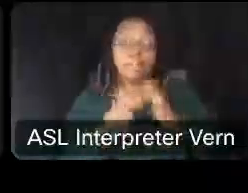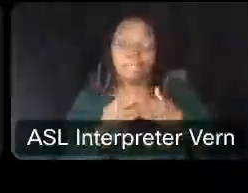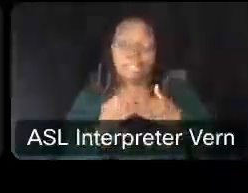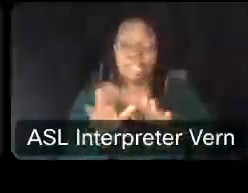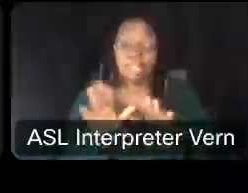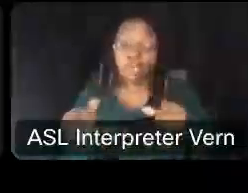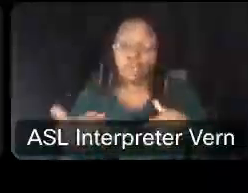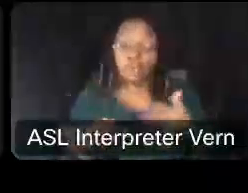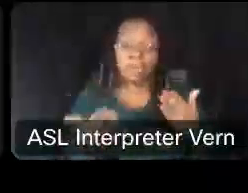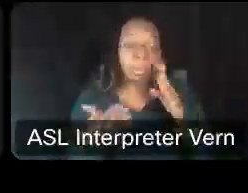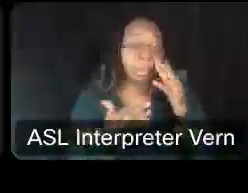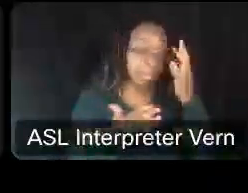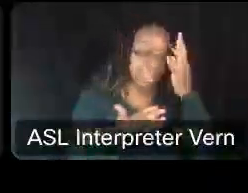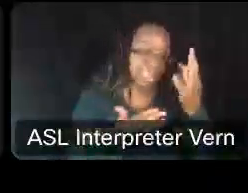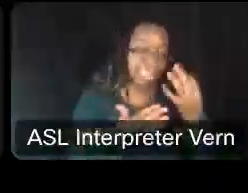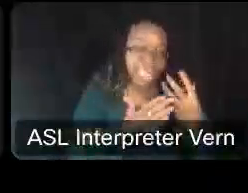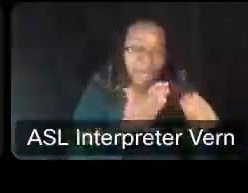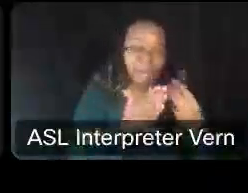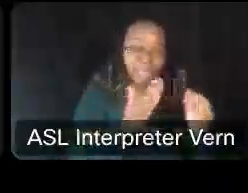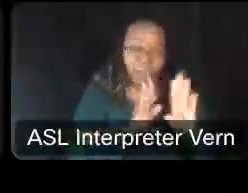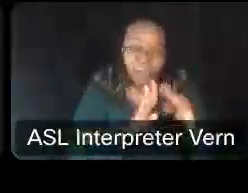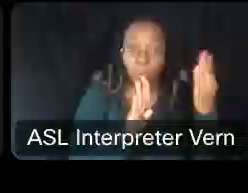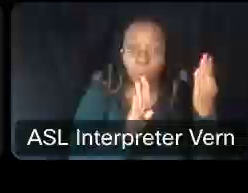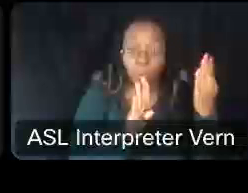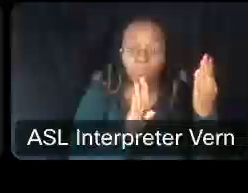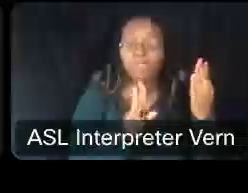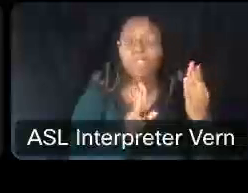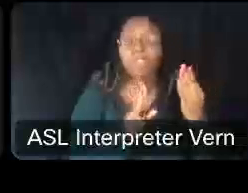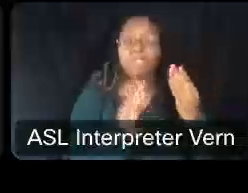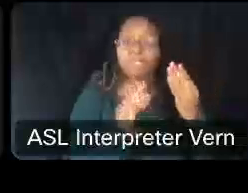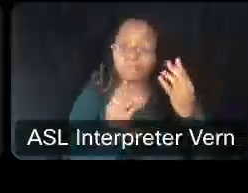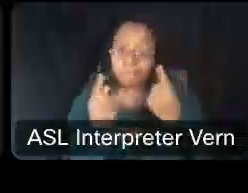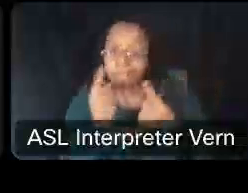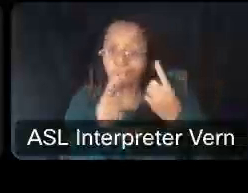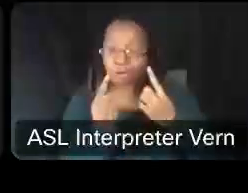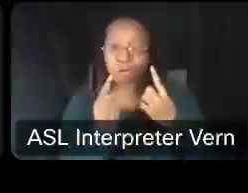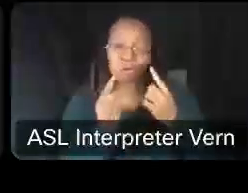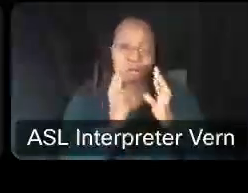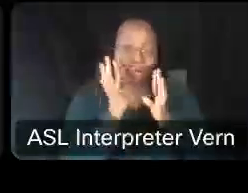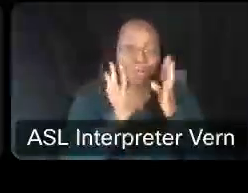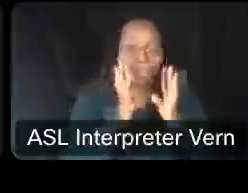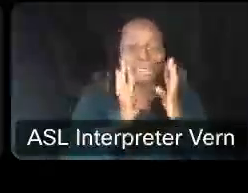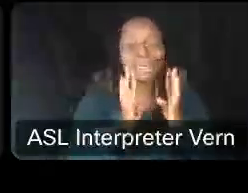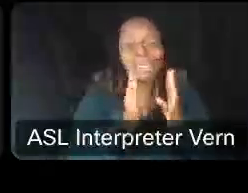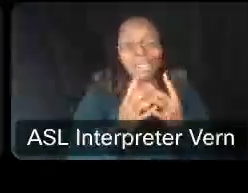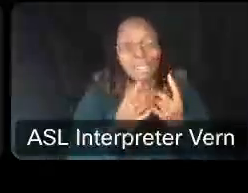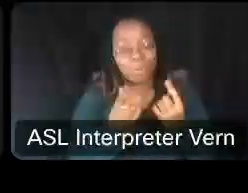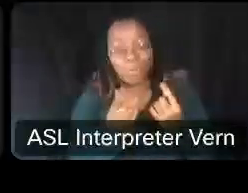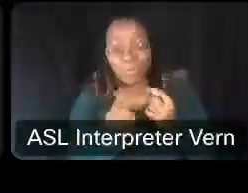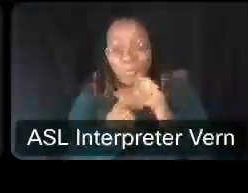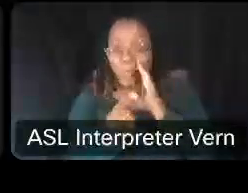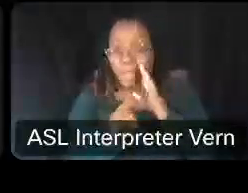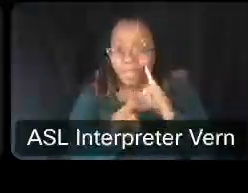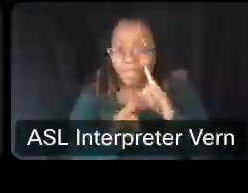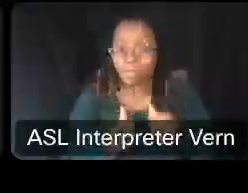right outside the door. So there are ways to think about and be creative about, what will we do in survivor